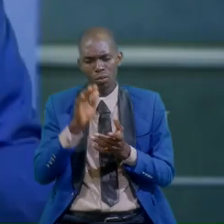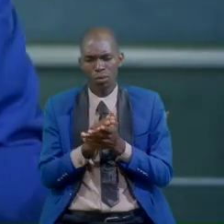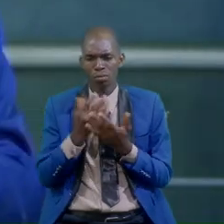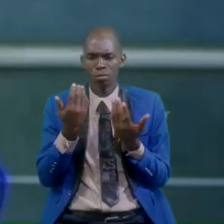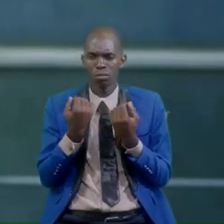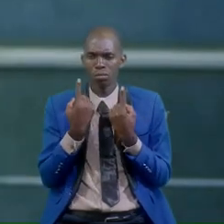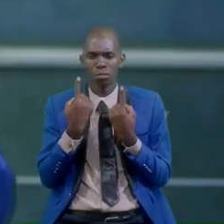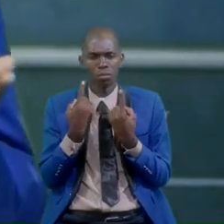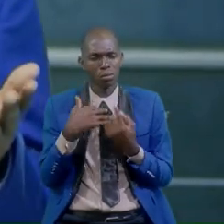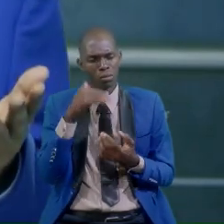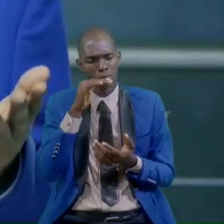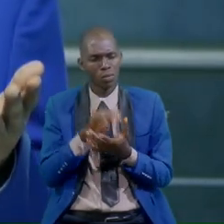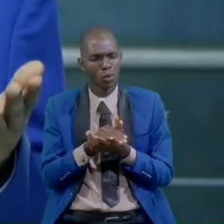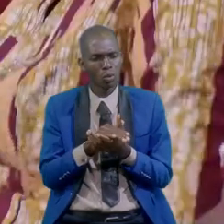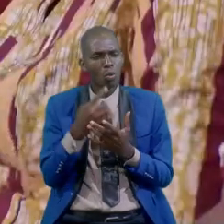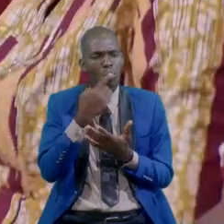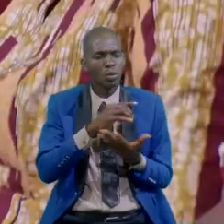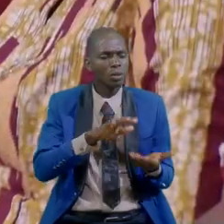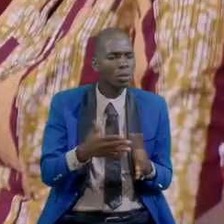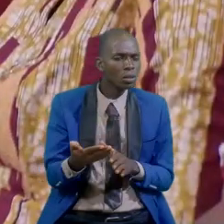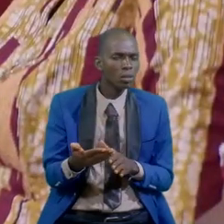"Darling, who died?"